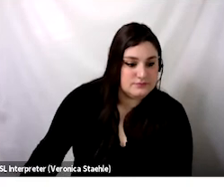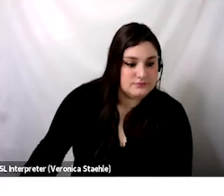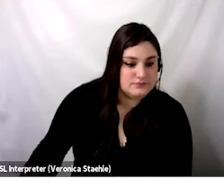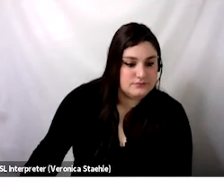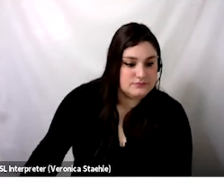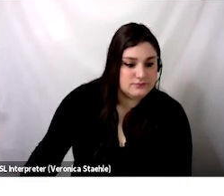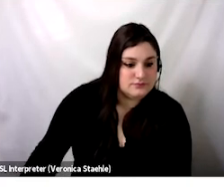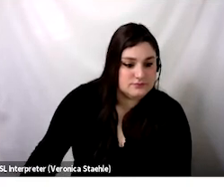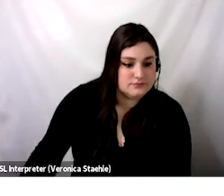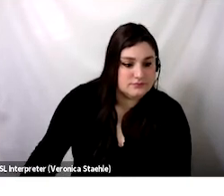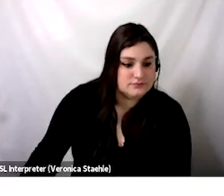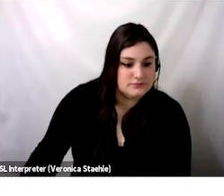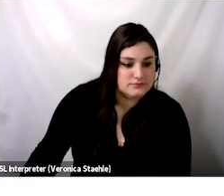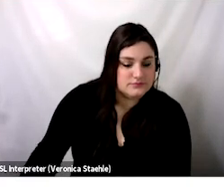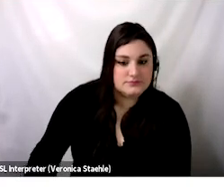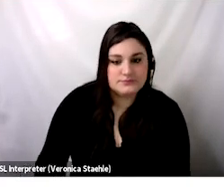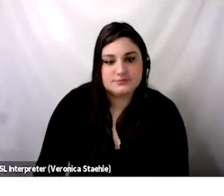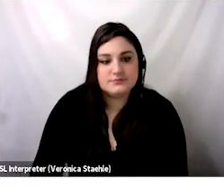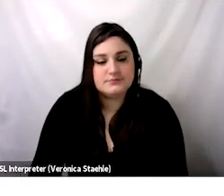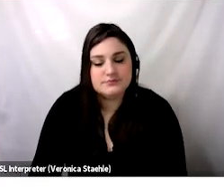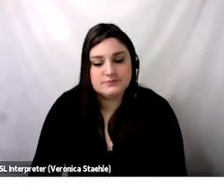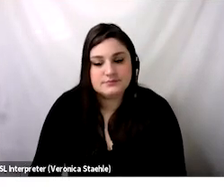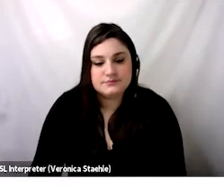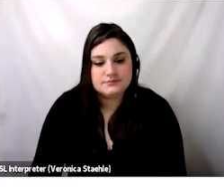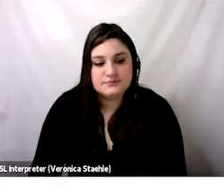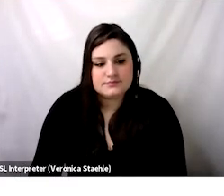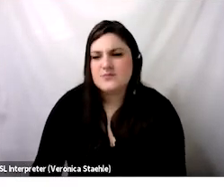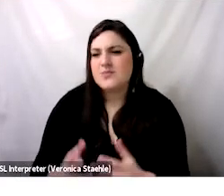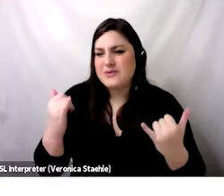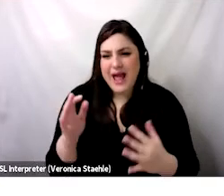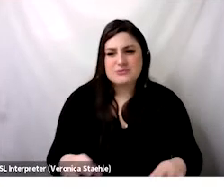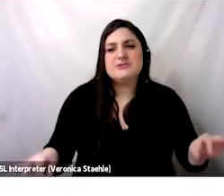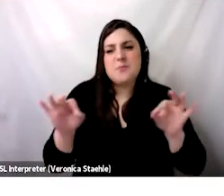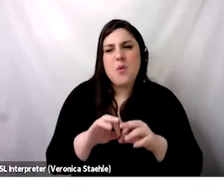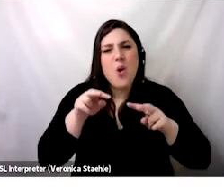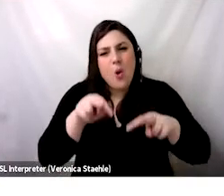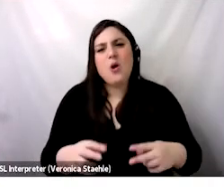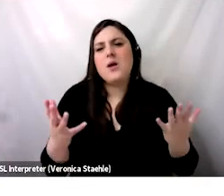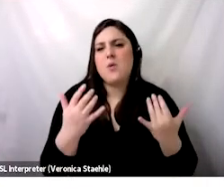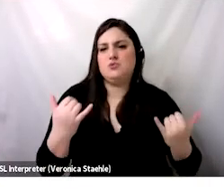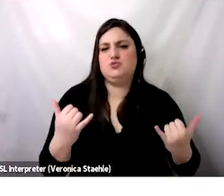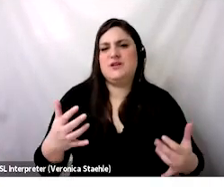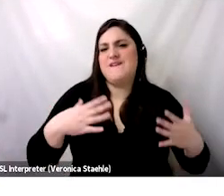So let's take a look at what today's fashion industry is starting to look like.